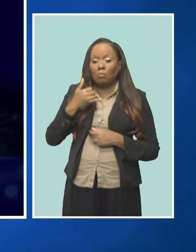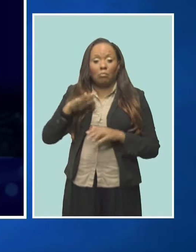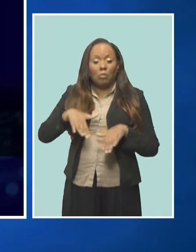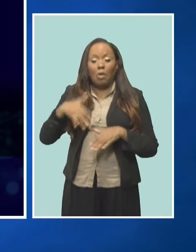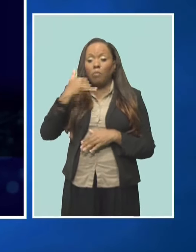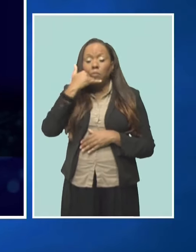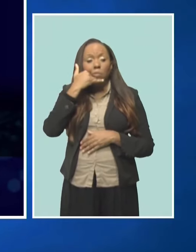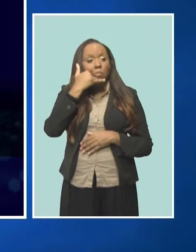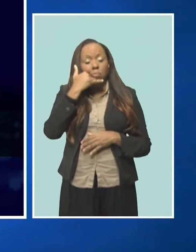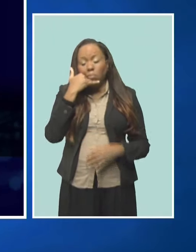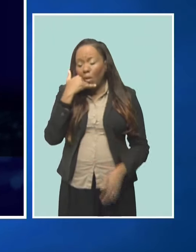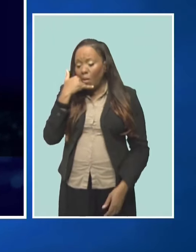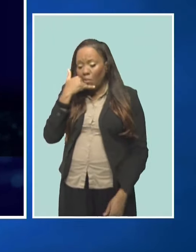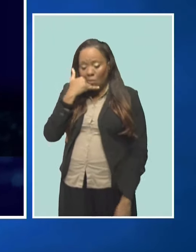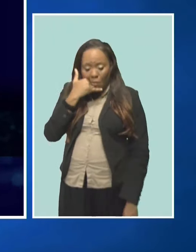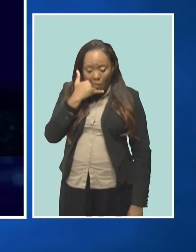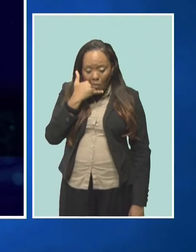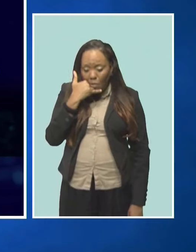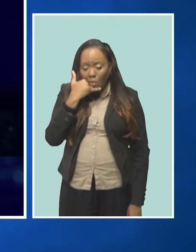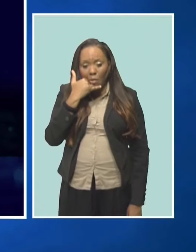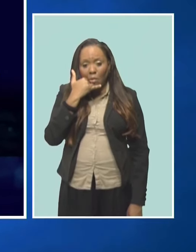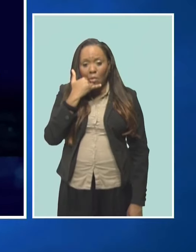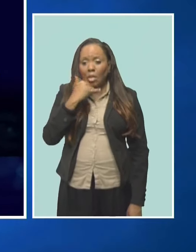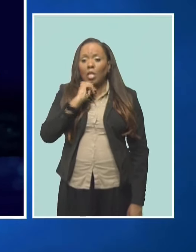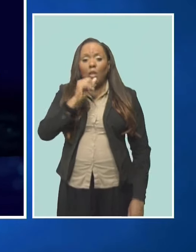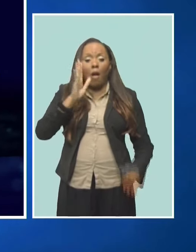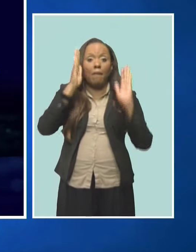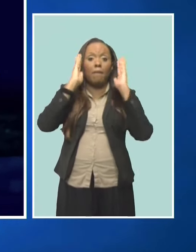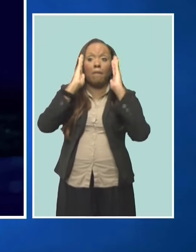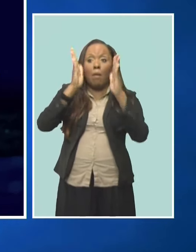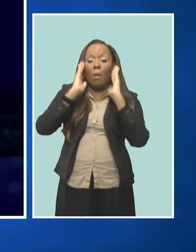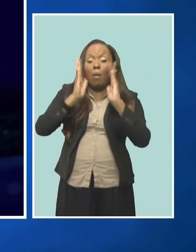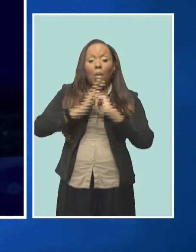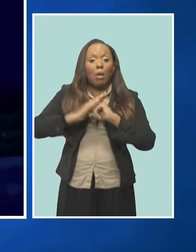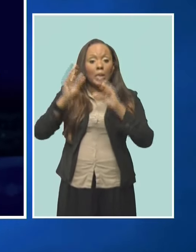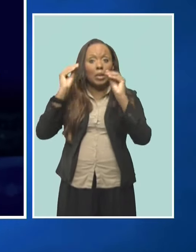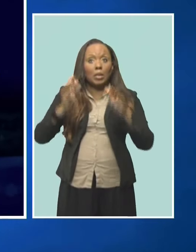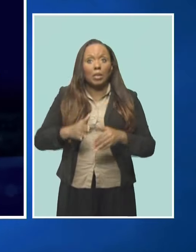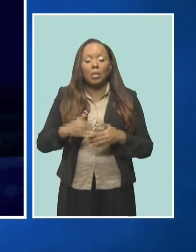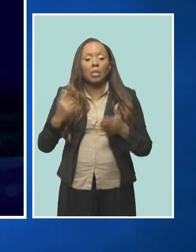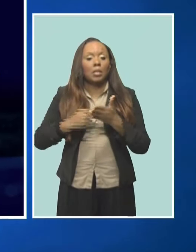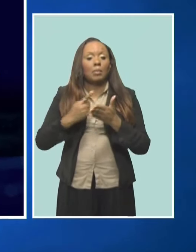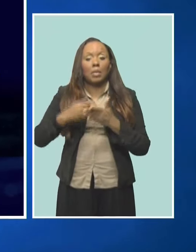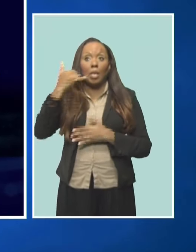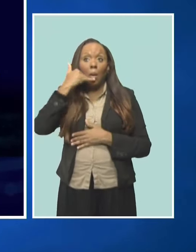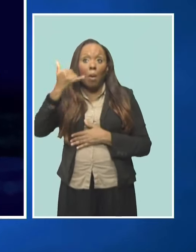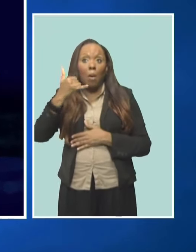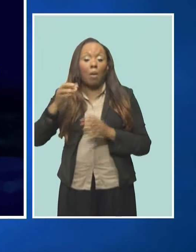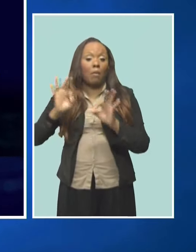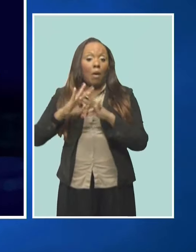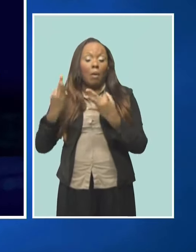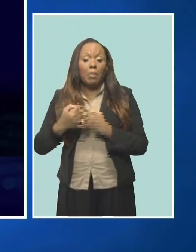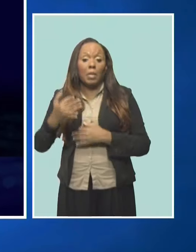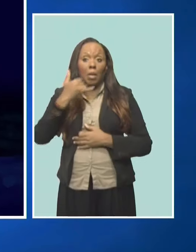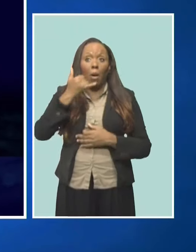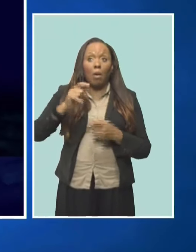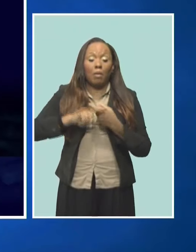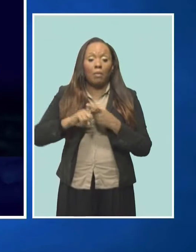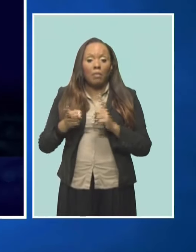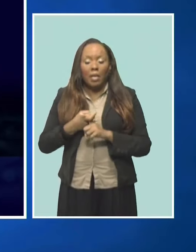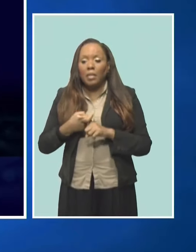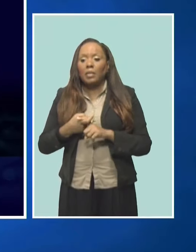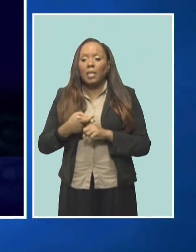decreased focus and productivity. Some students use their cellular phones to call family members or friends to their schools. To get